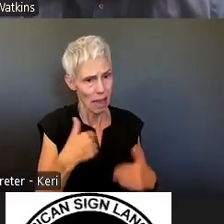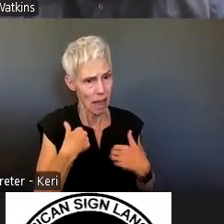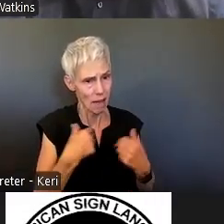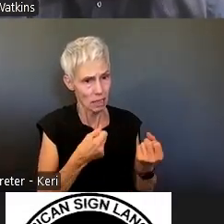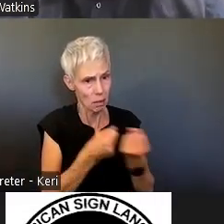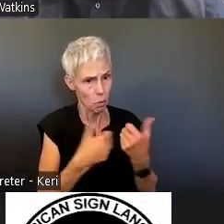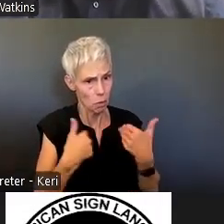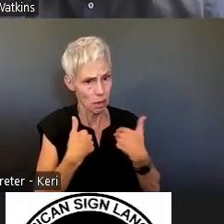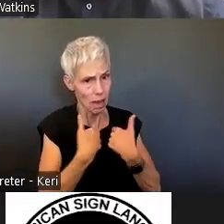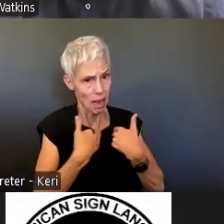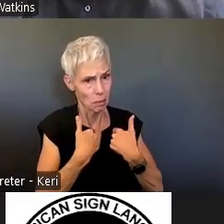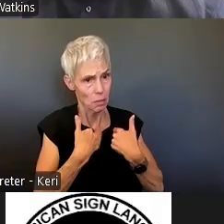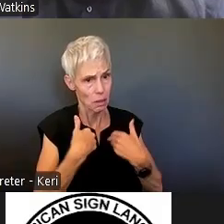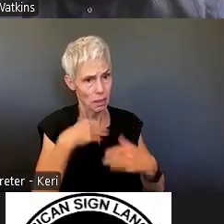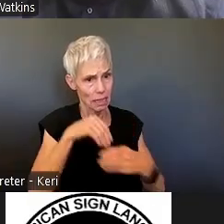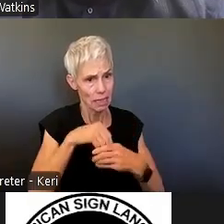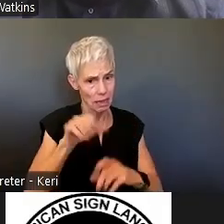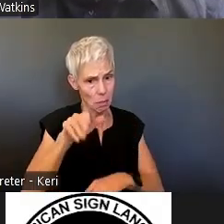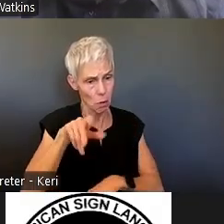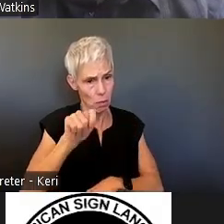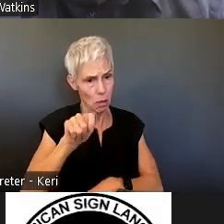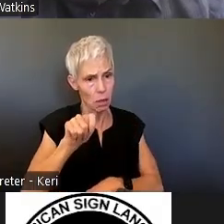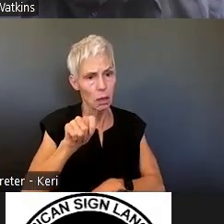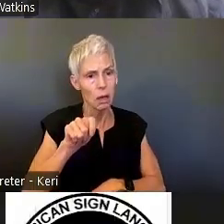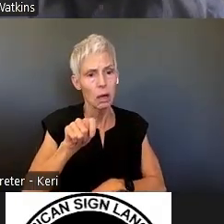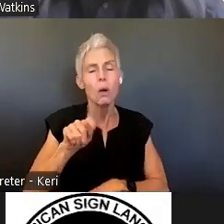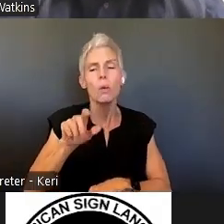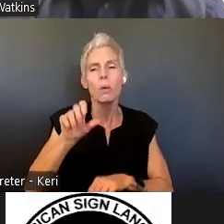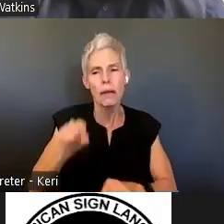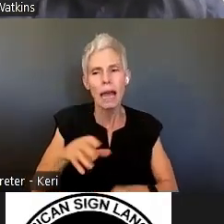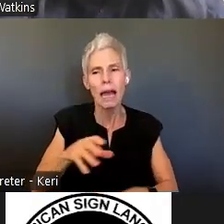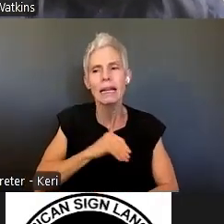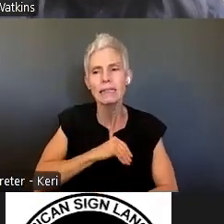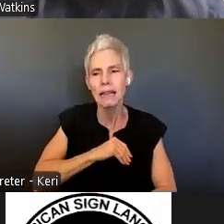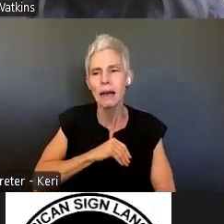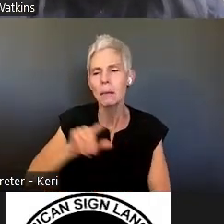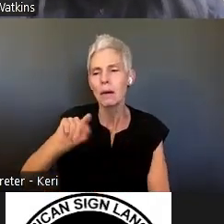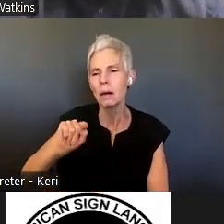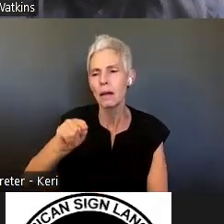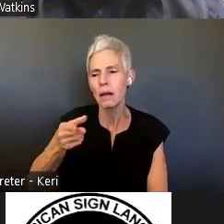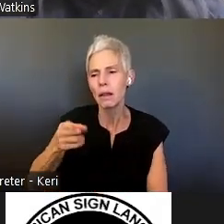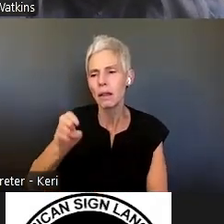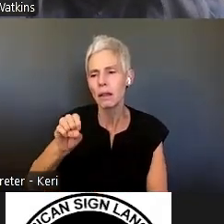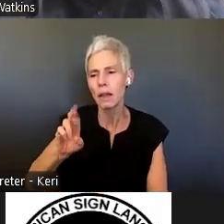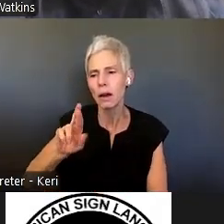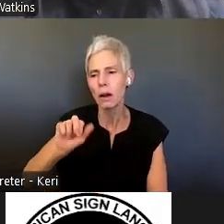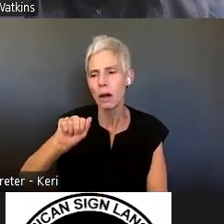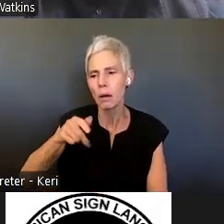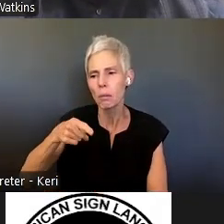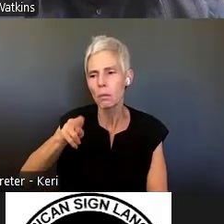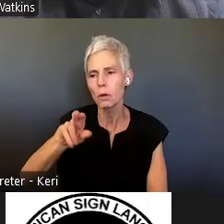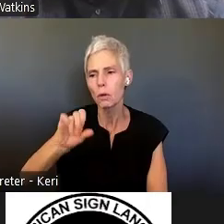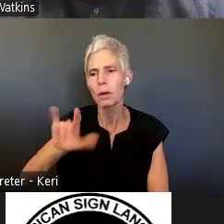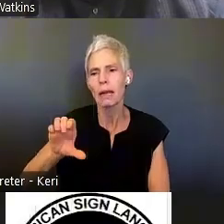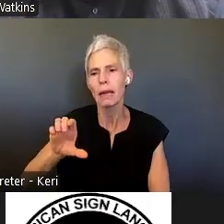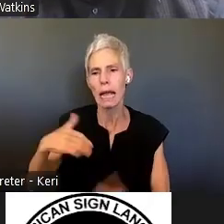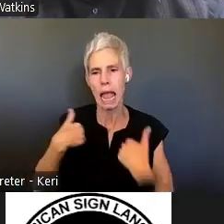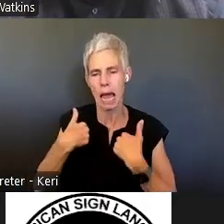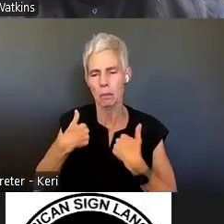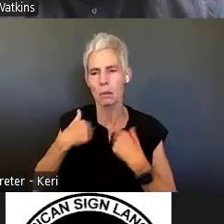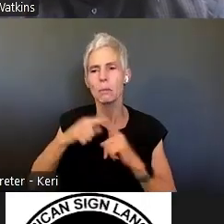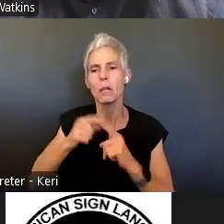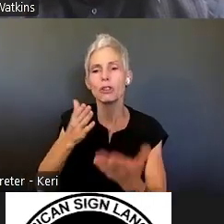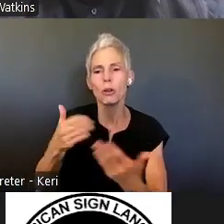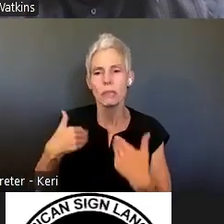We are able to take therapeutic animals and service animals. So as long as